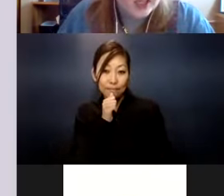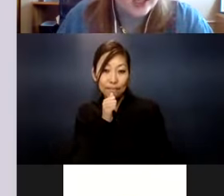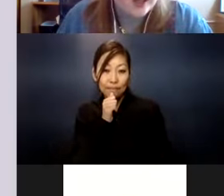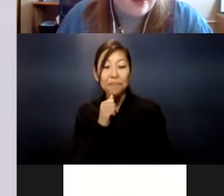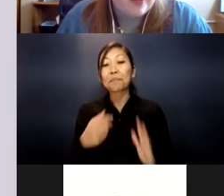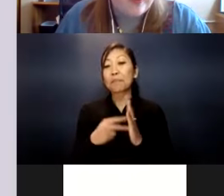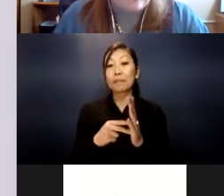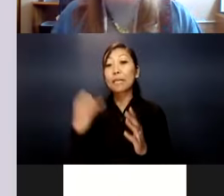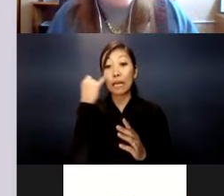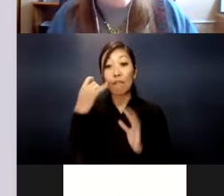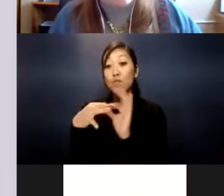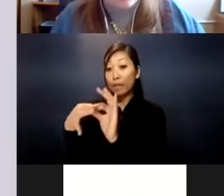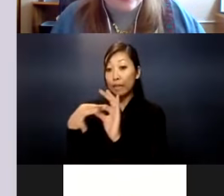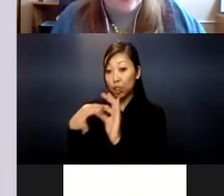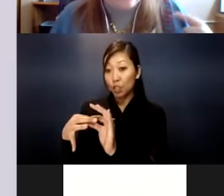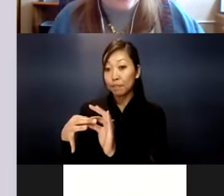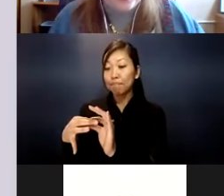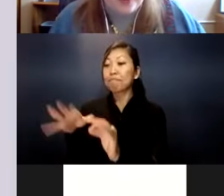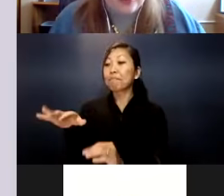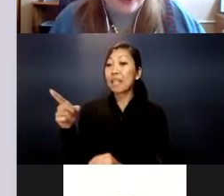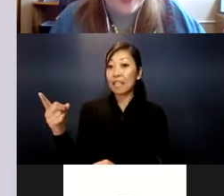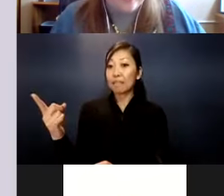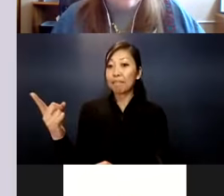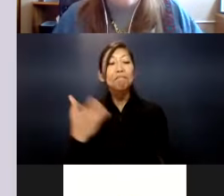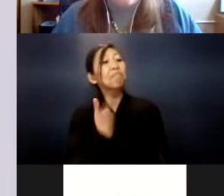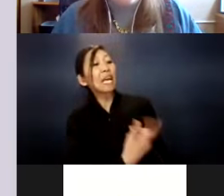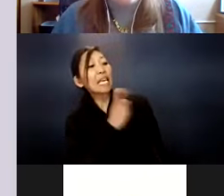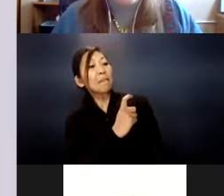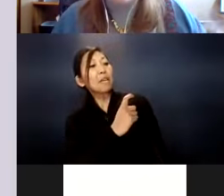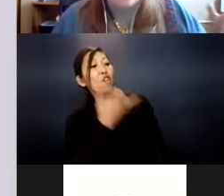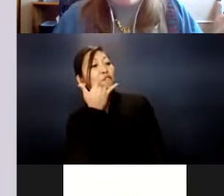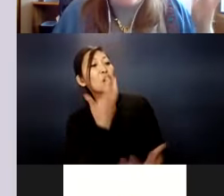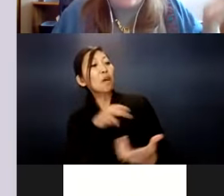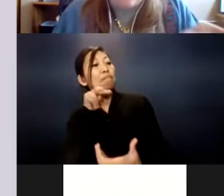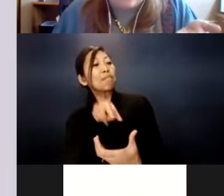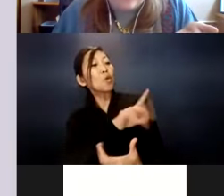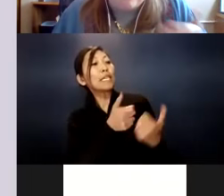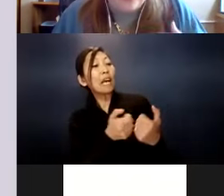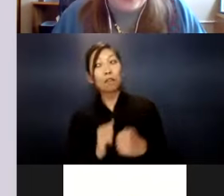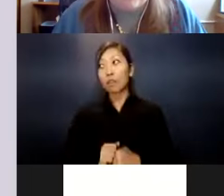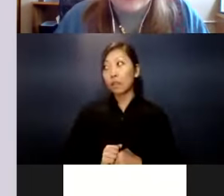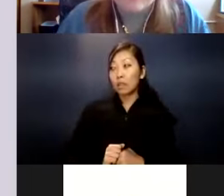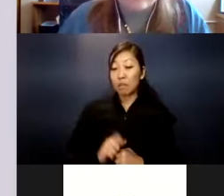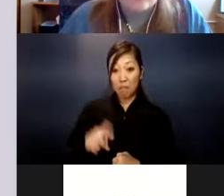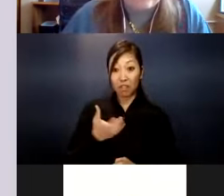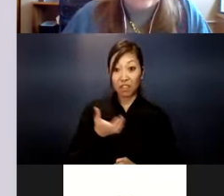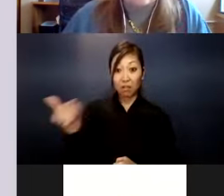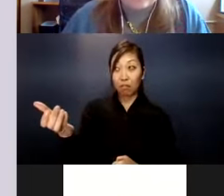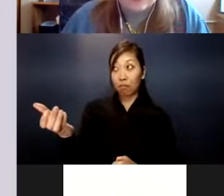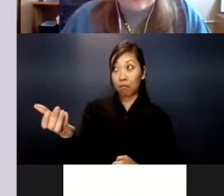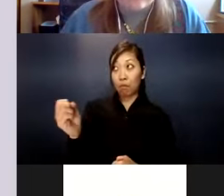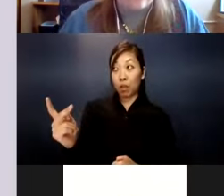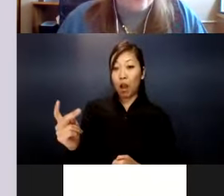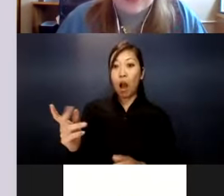in a relationship says, hey, give me your phone so I can go through your texts, you have to just give it to them. I have heard of so